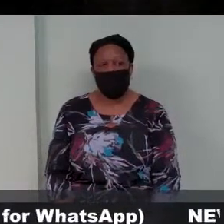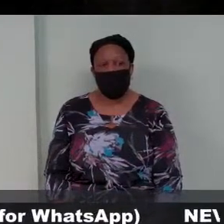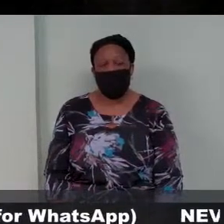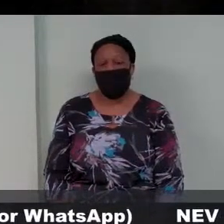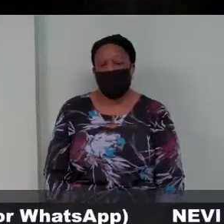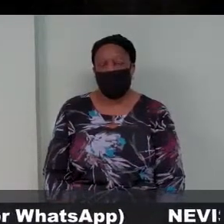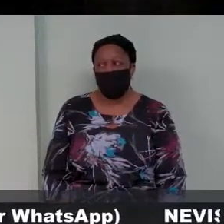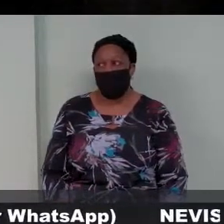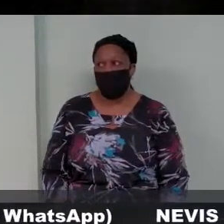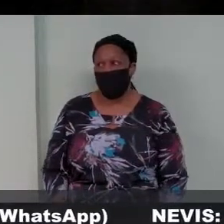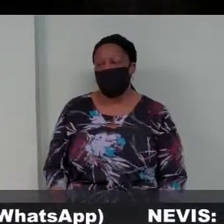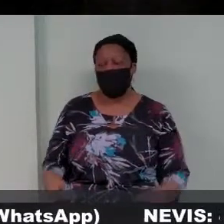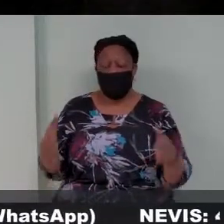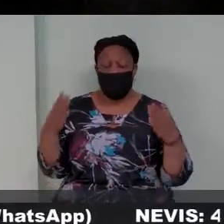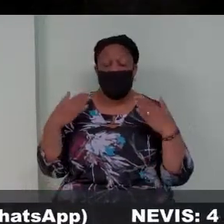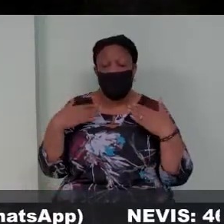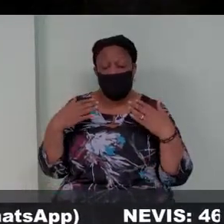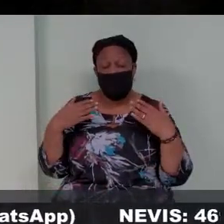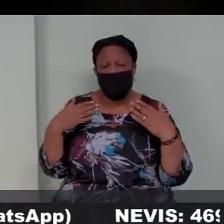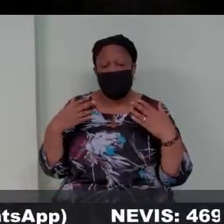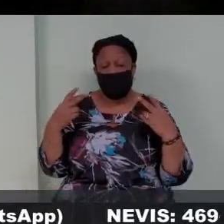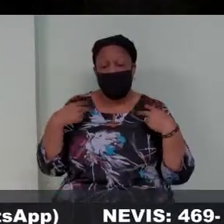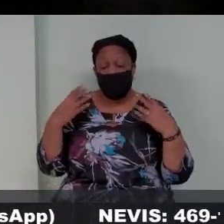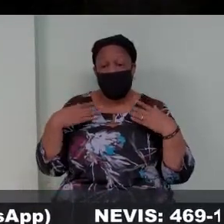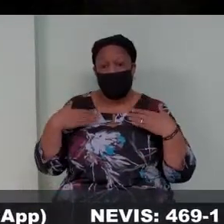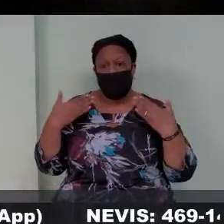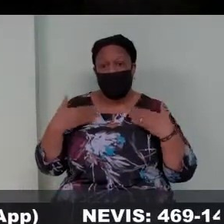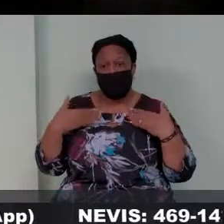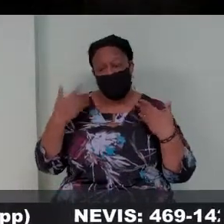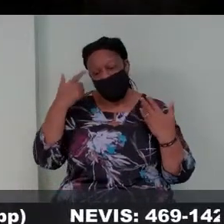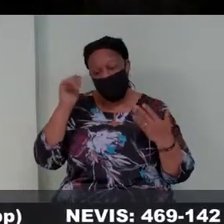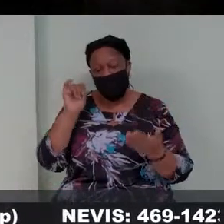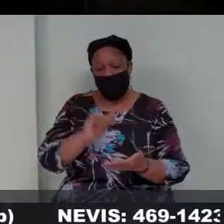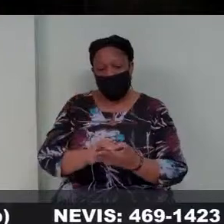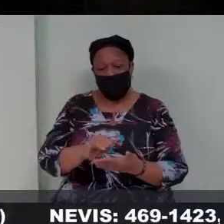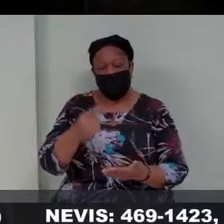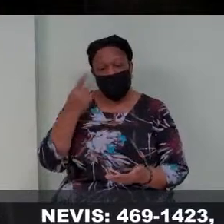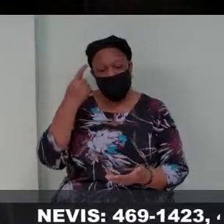looking forward to the commencement ceremony.